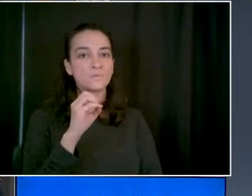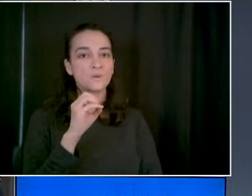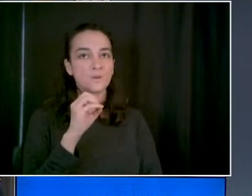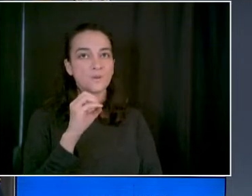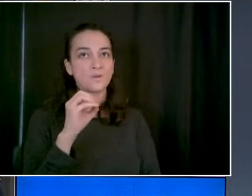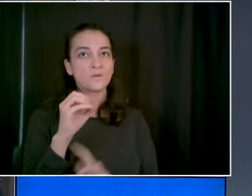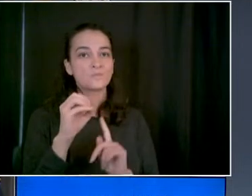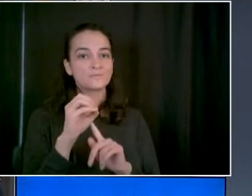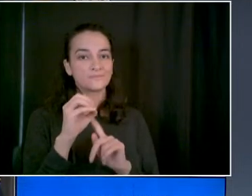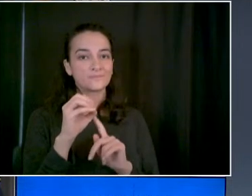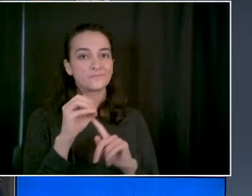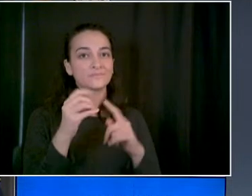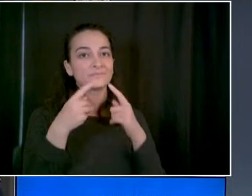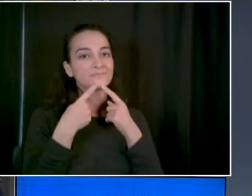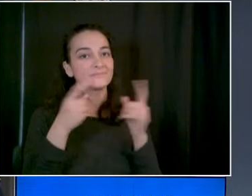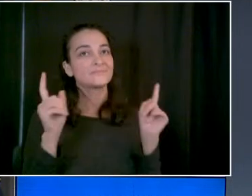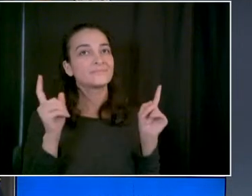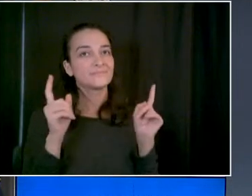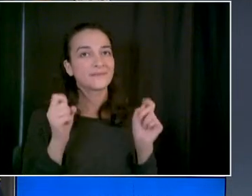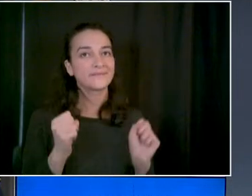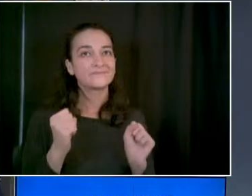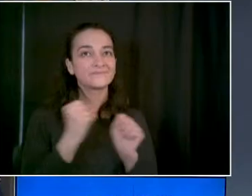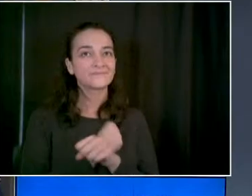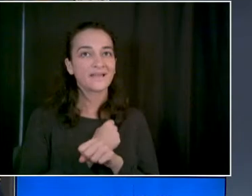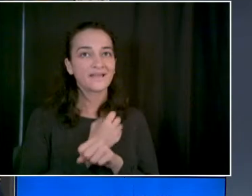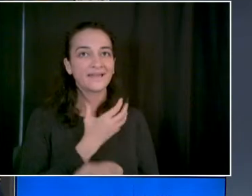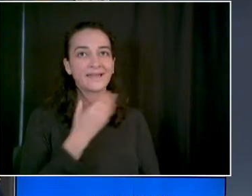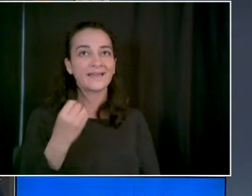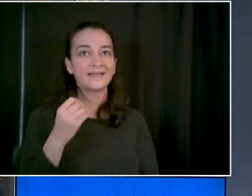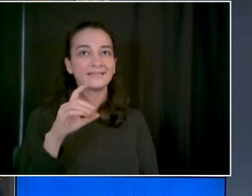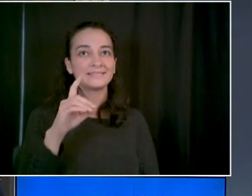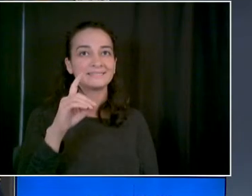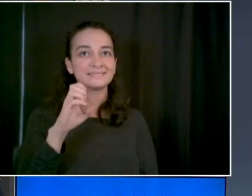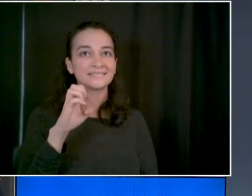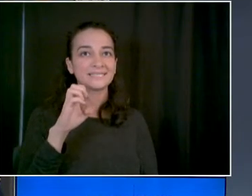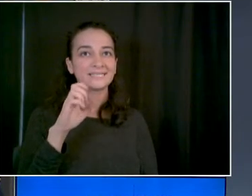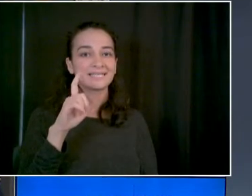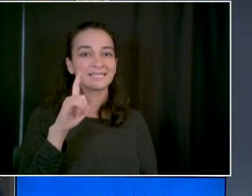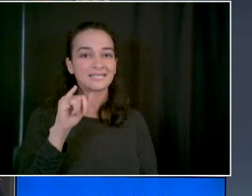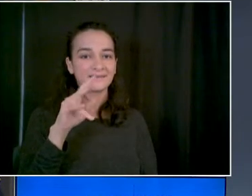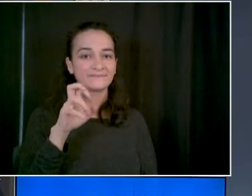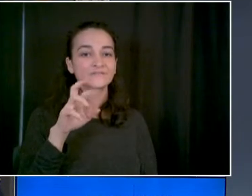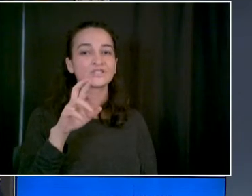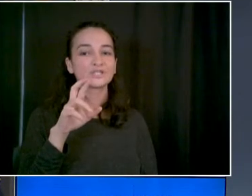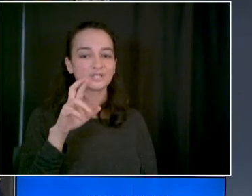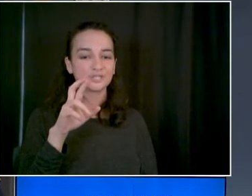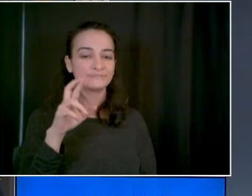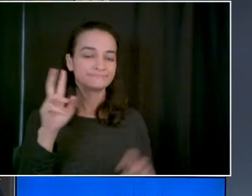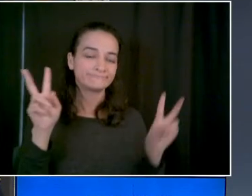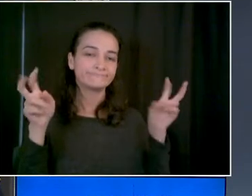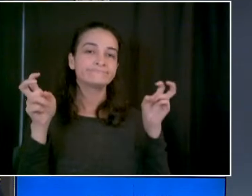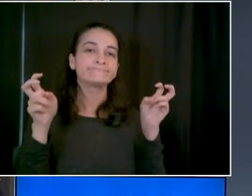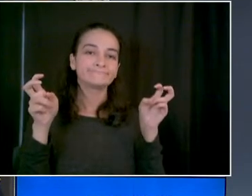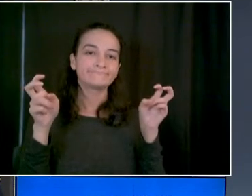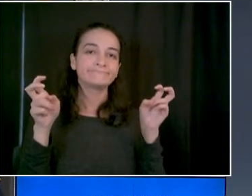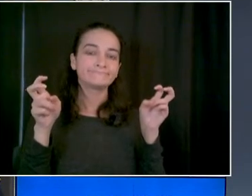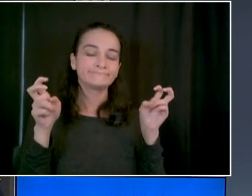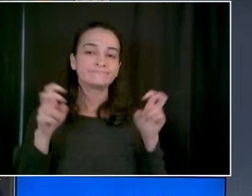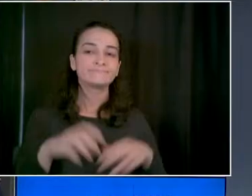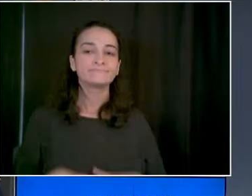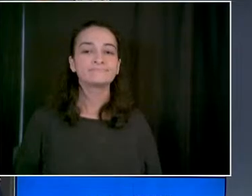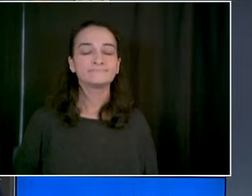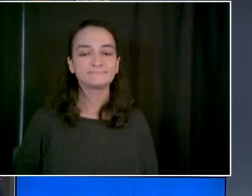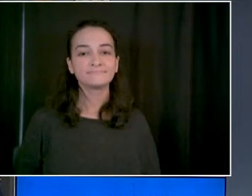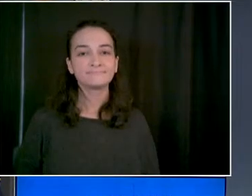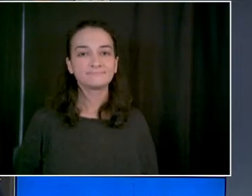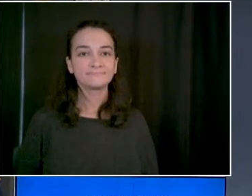running on. And he just released this statement talking about that there's a disillusionment with the Democratic Party